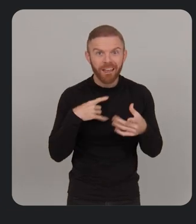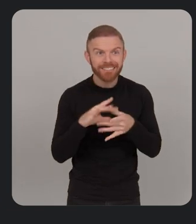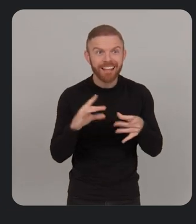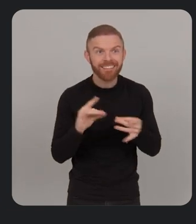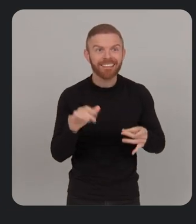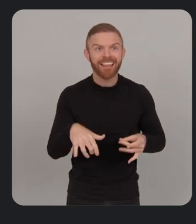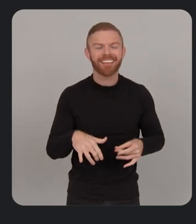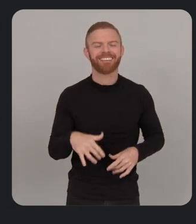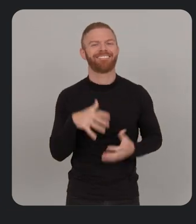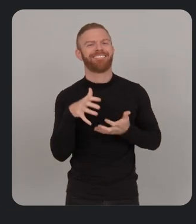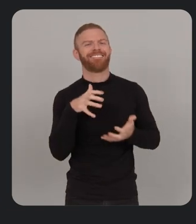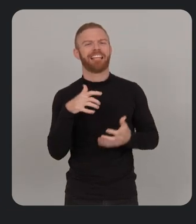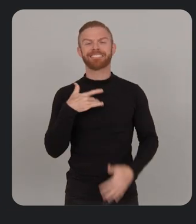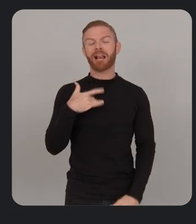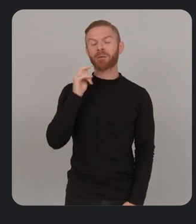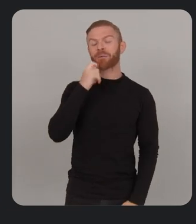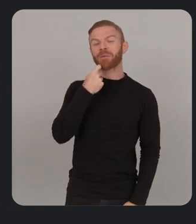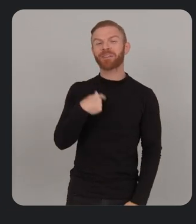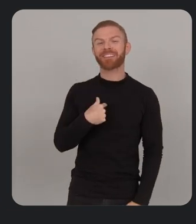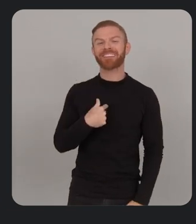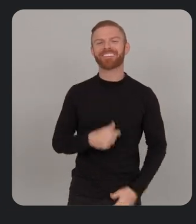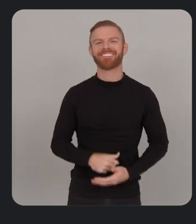Felt cool. very hard to make it so.